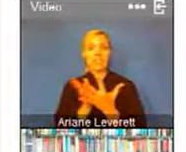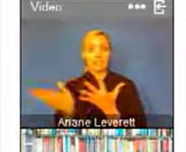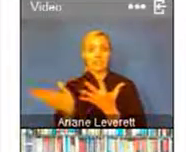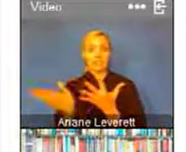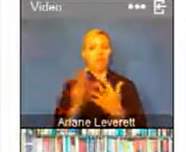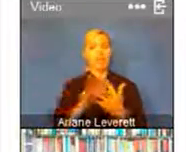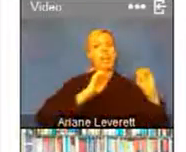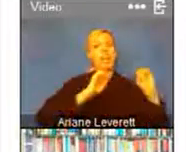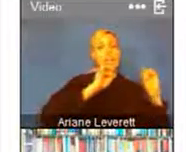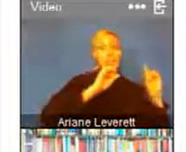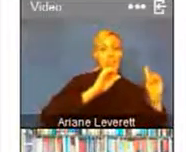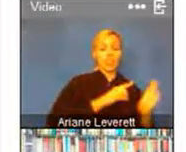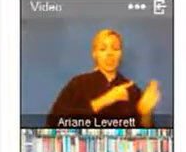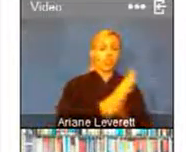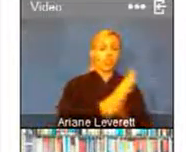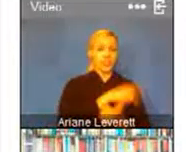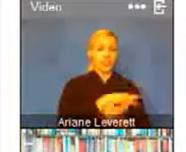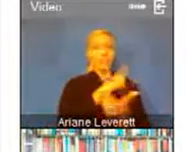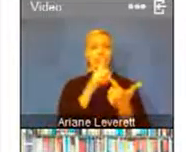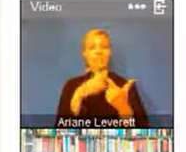is necessary.